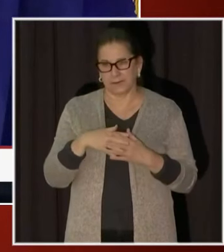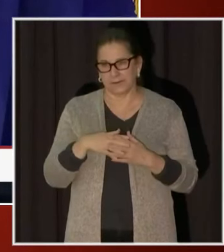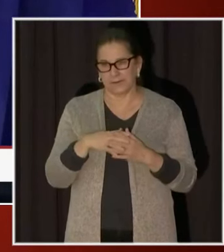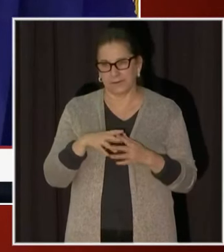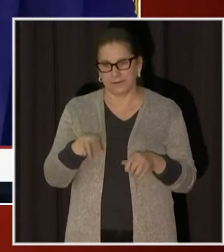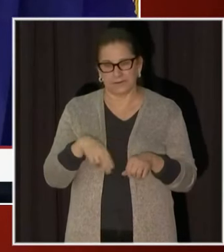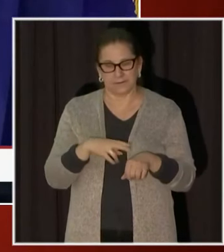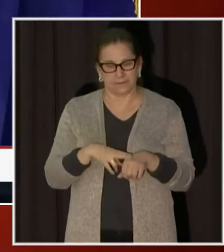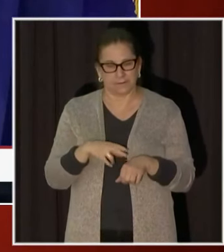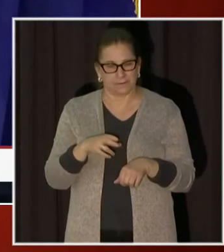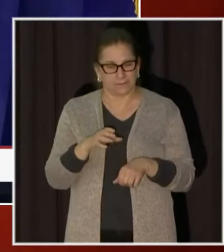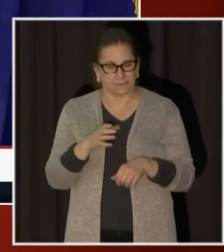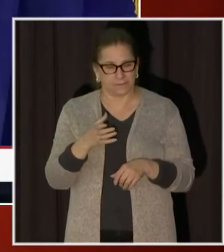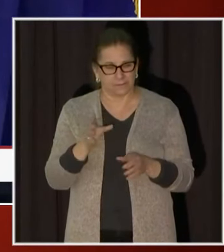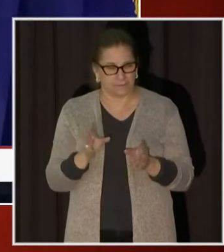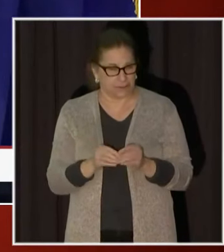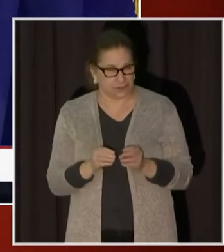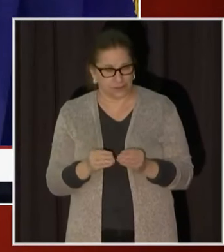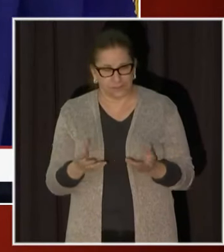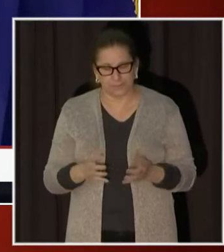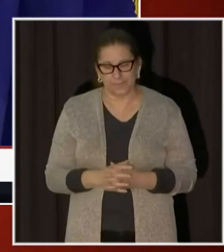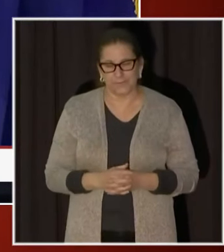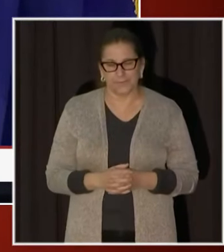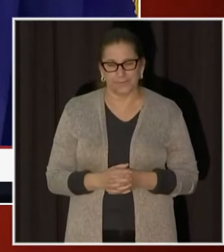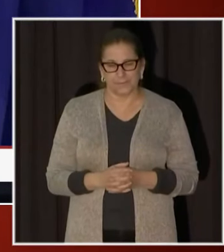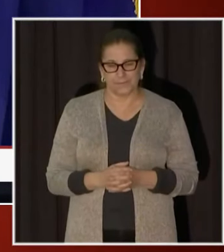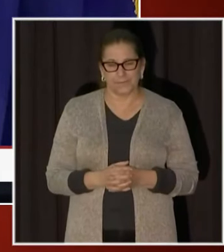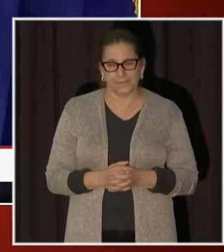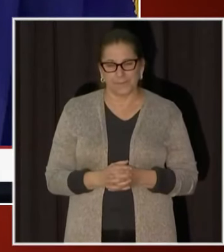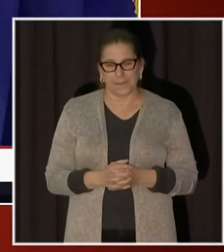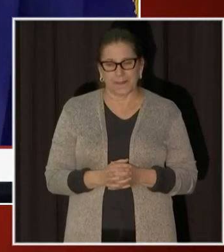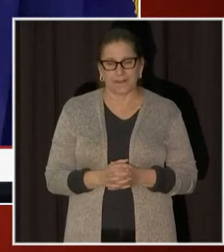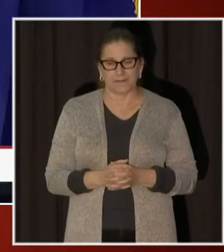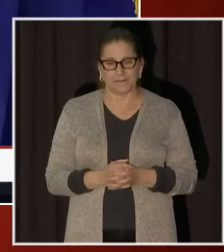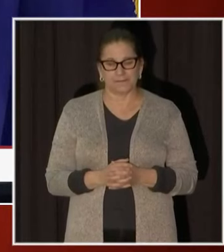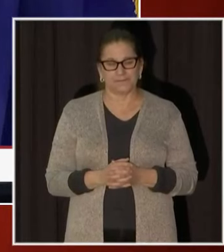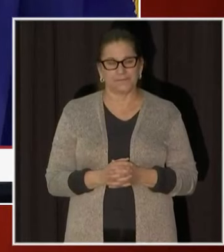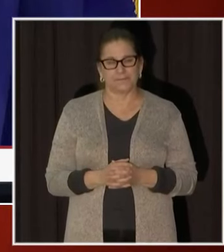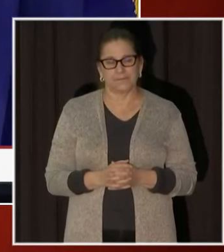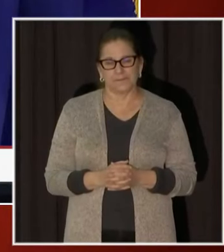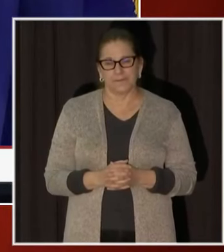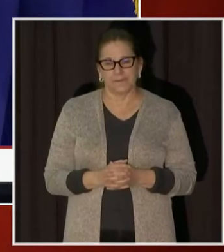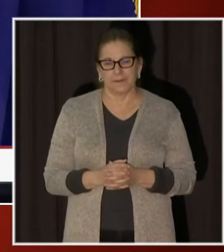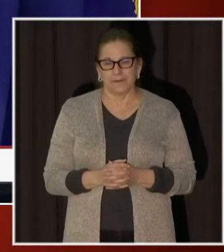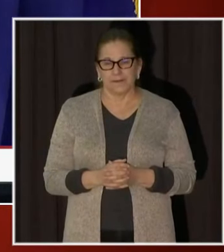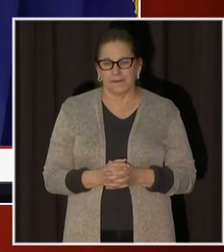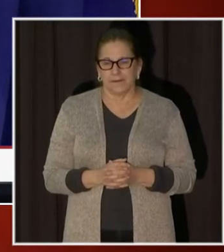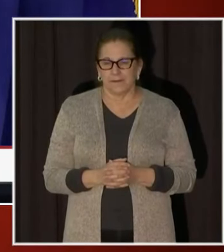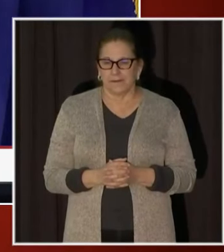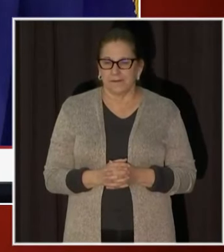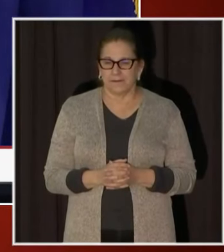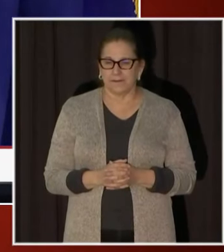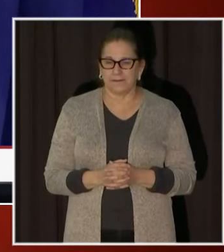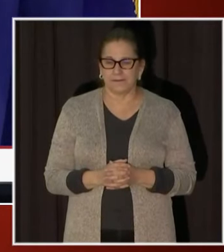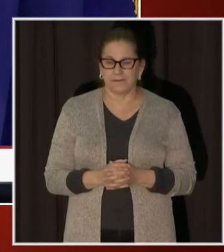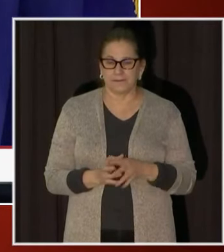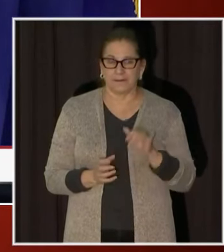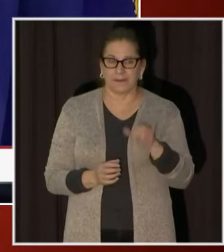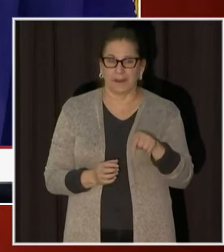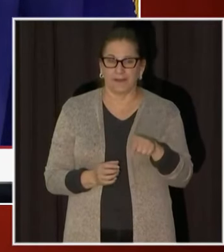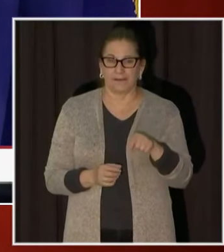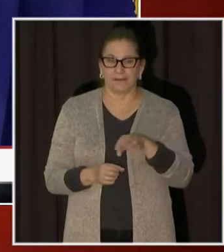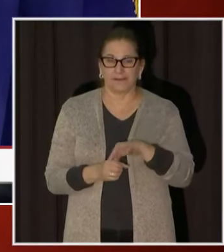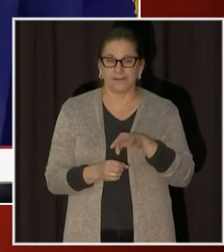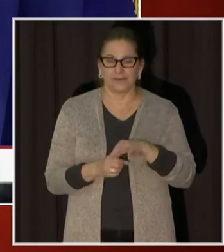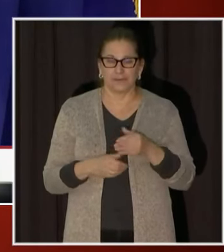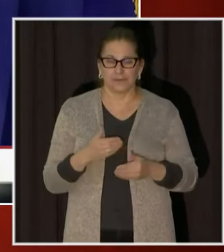for this election only. And it's because, if you think about it, the petition collection process is one that's very